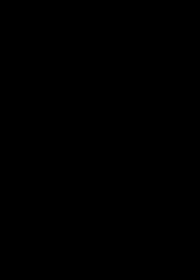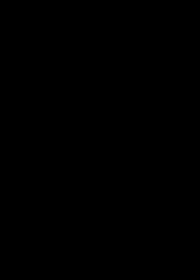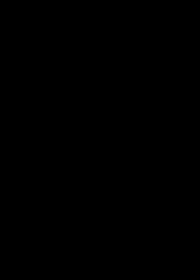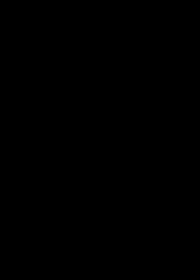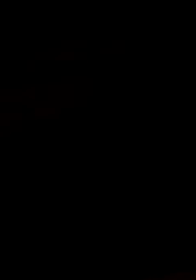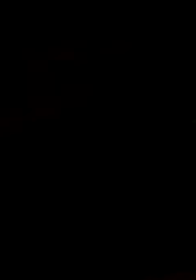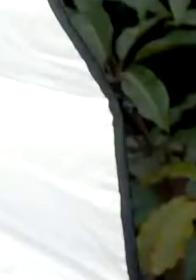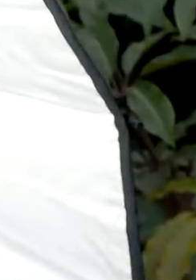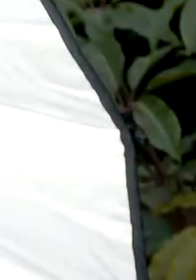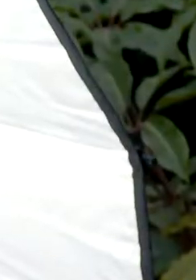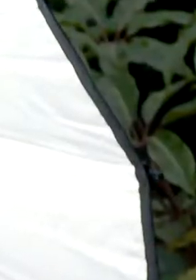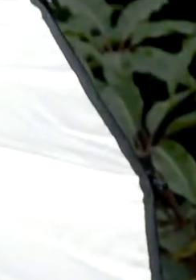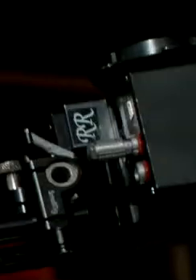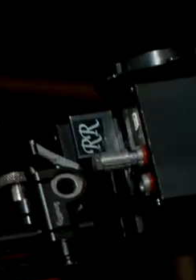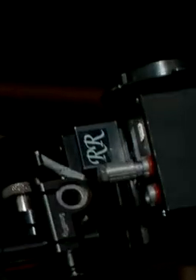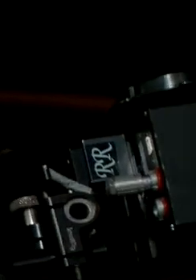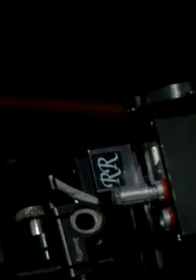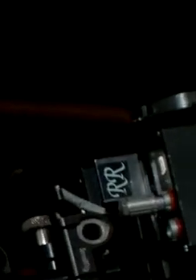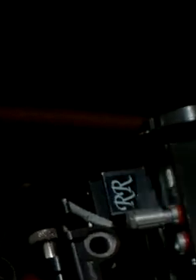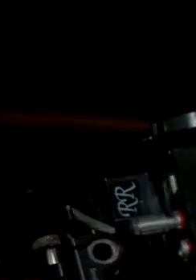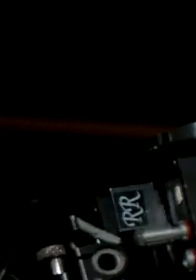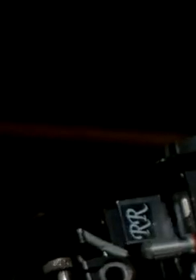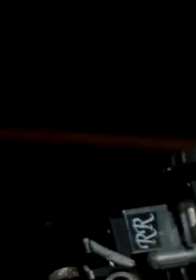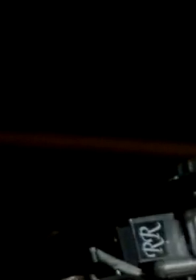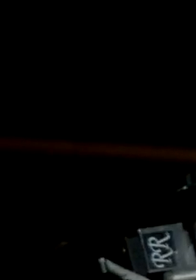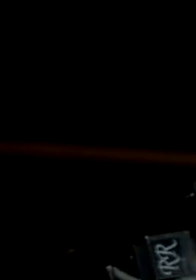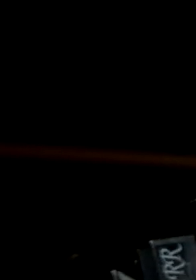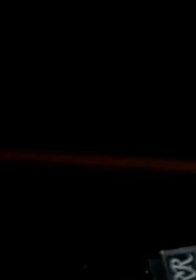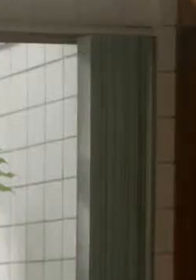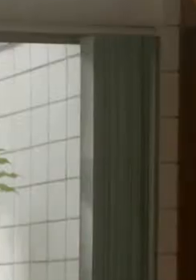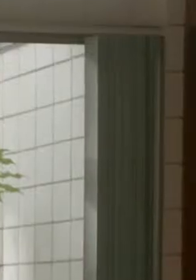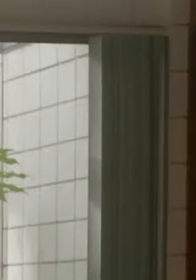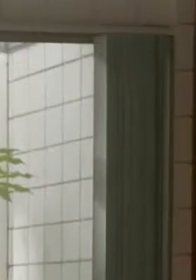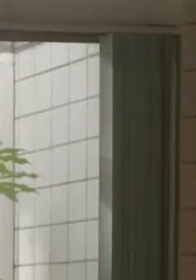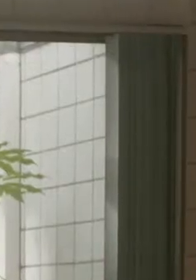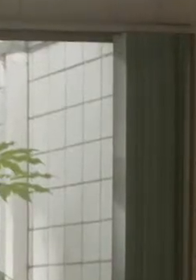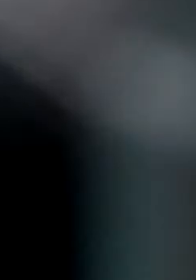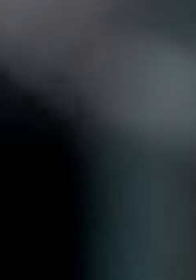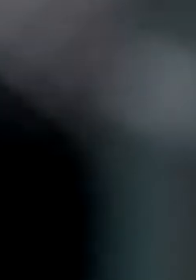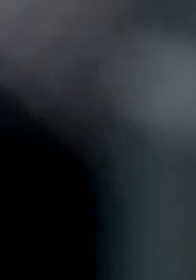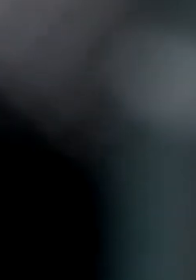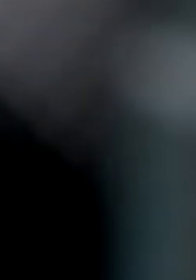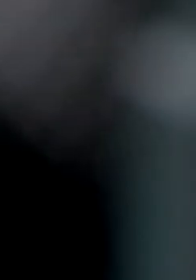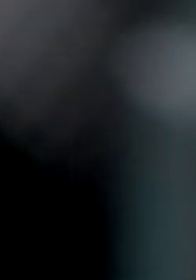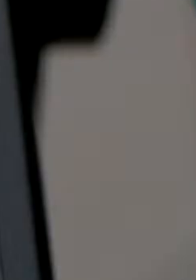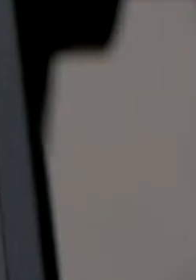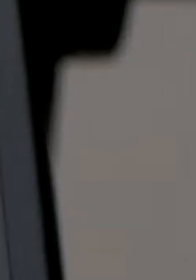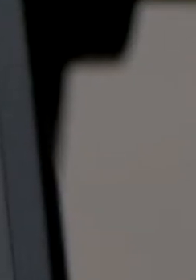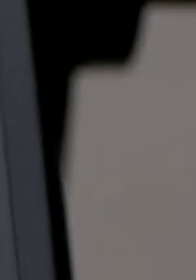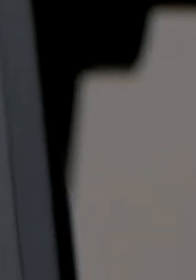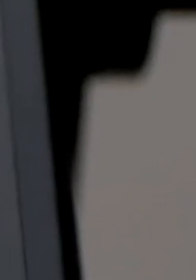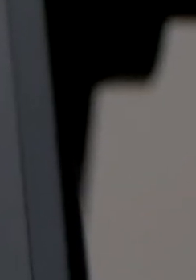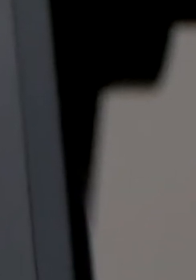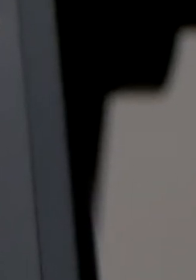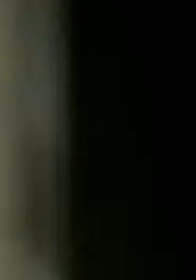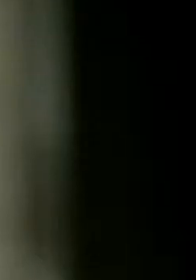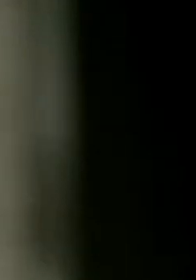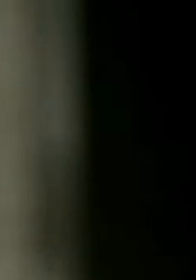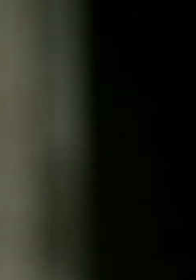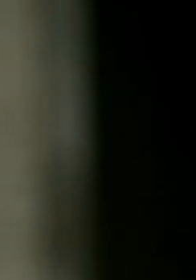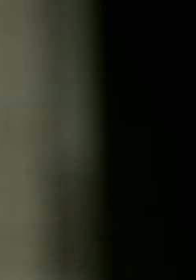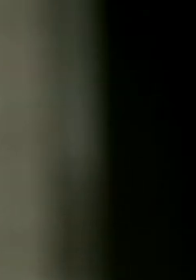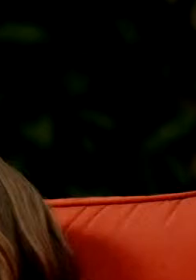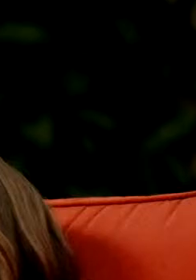everything. Sculpting light to me is how I tell a story. Profoto as a brand is known